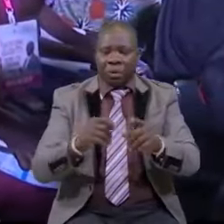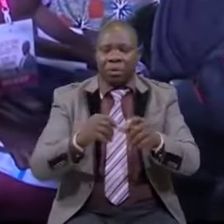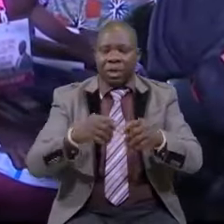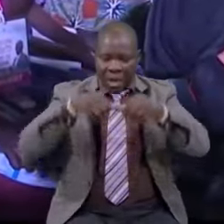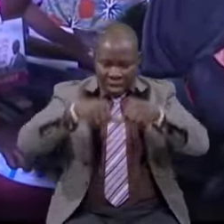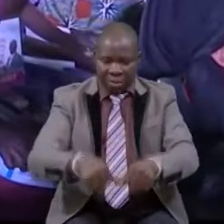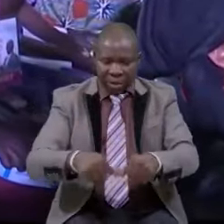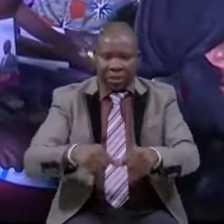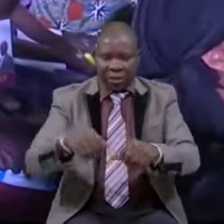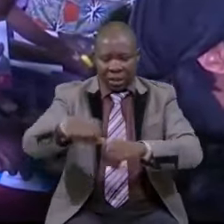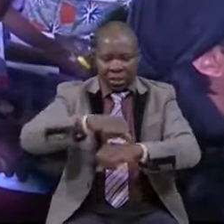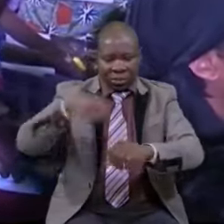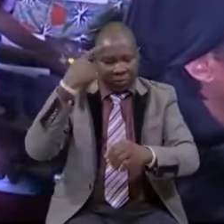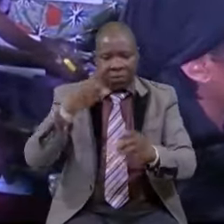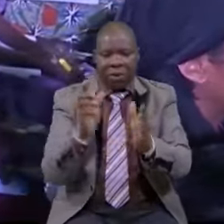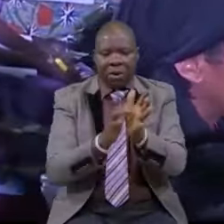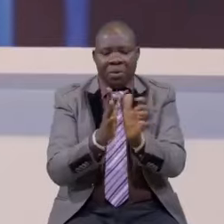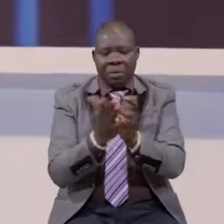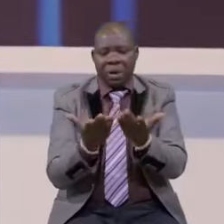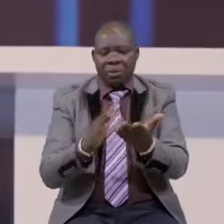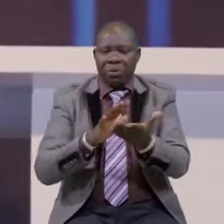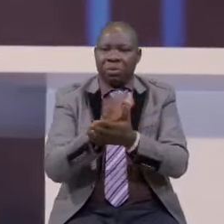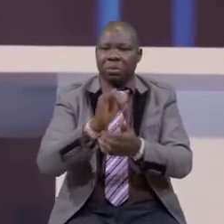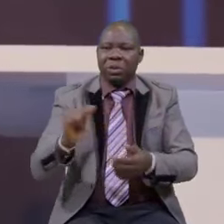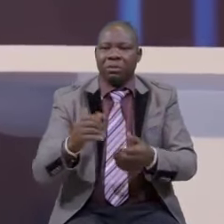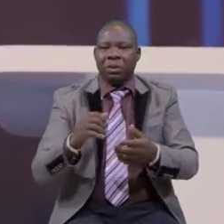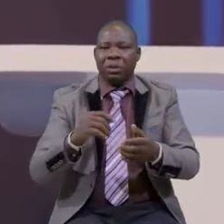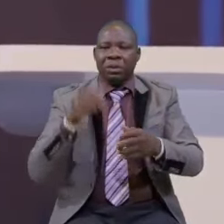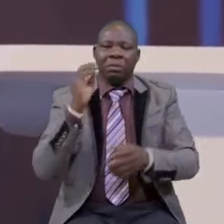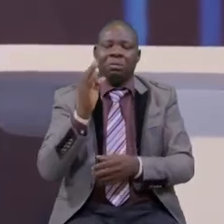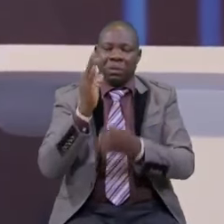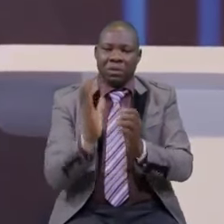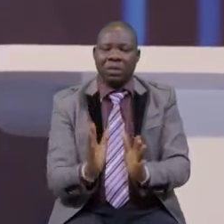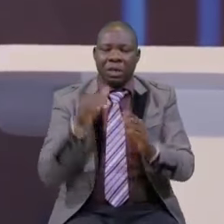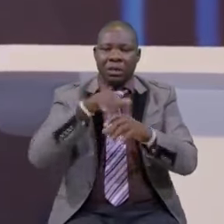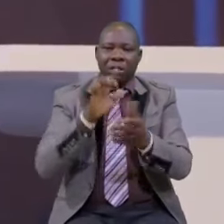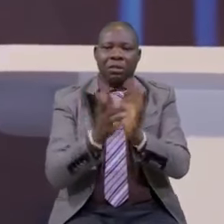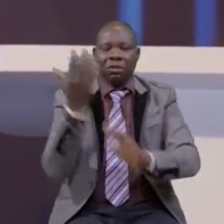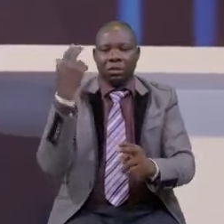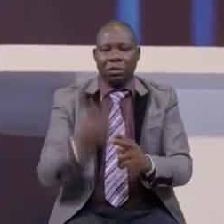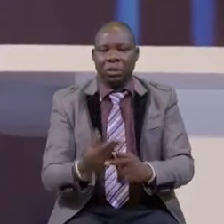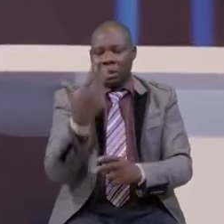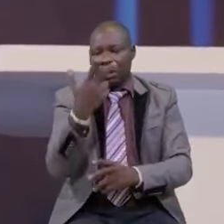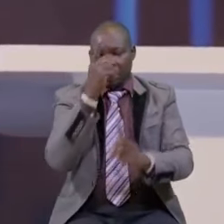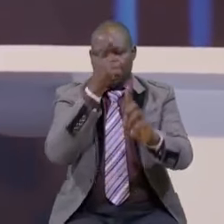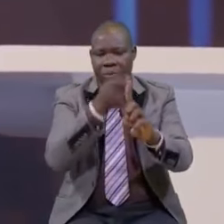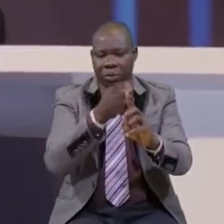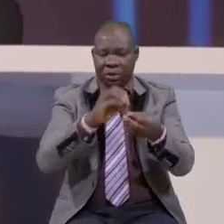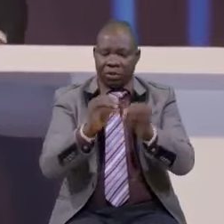for Bible believing minister. There are three things we're looking at. Number one,